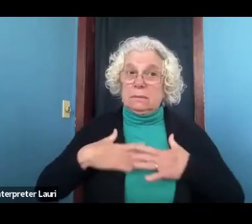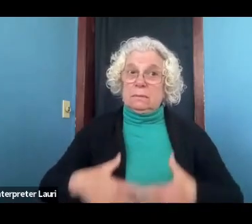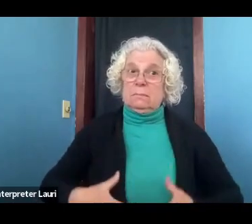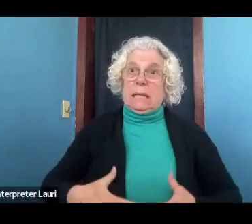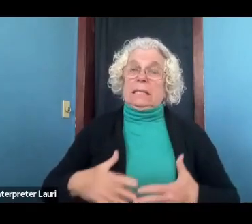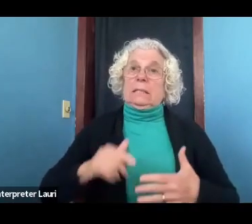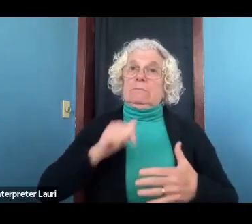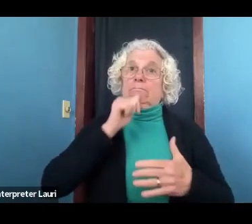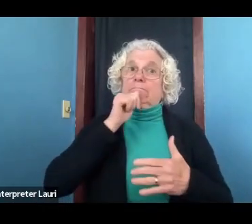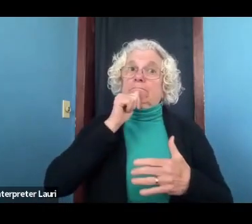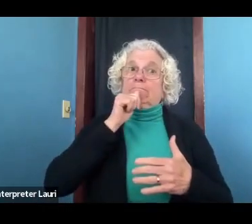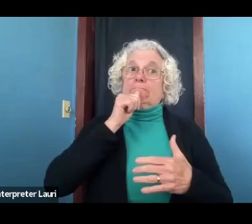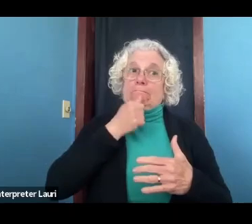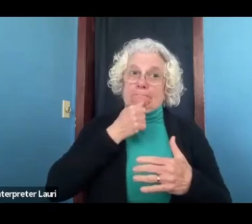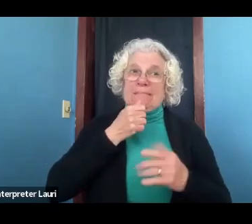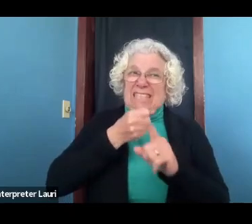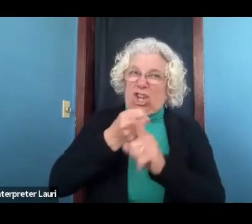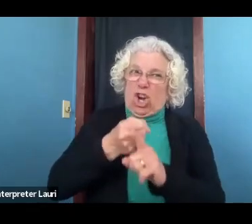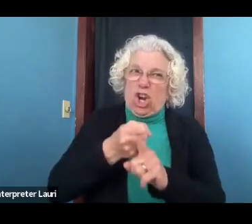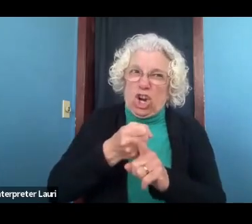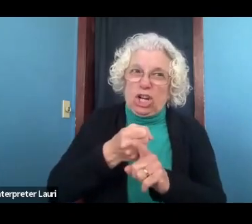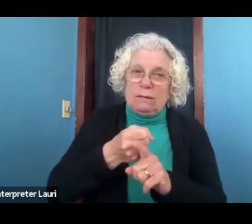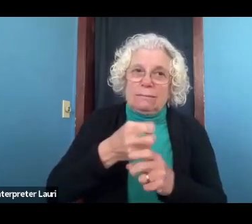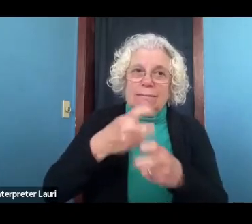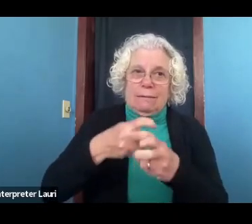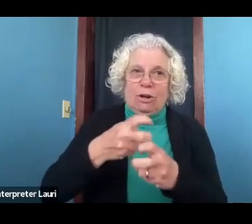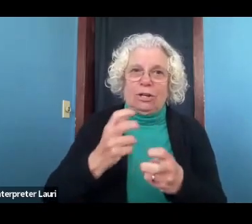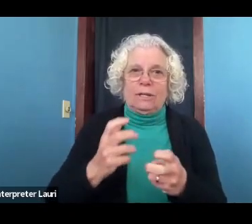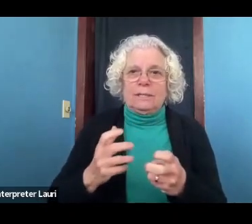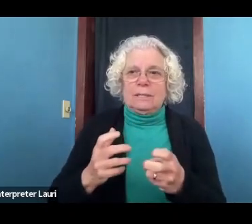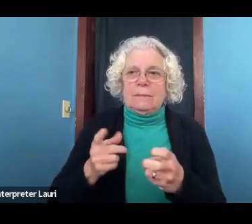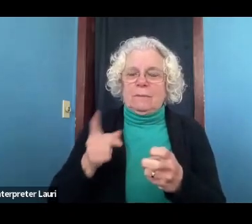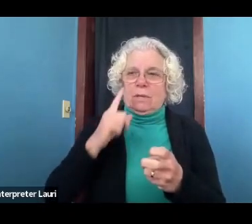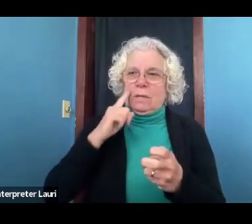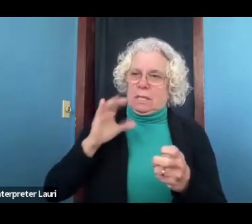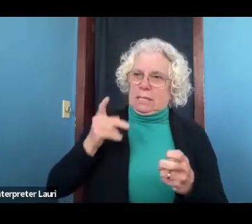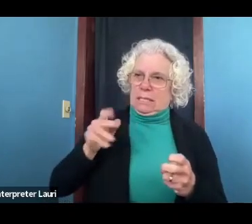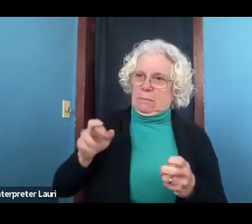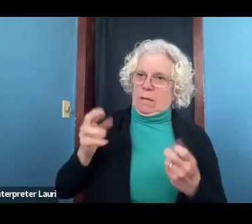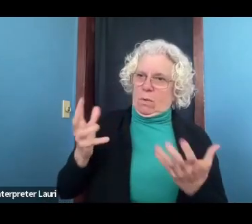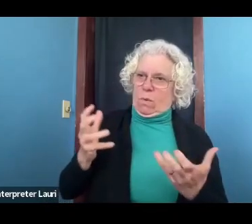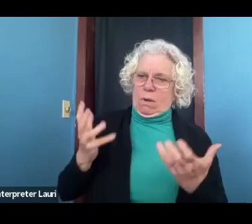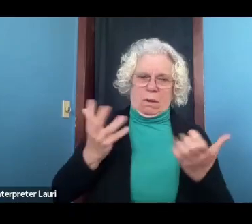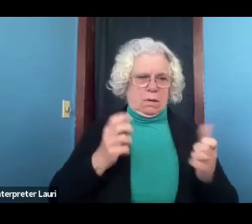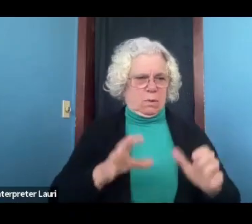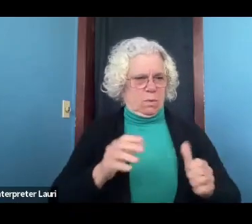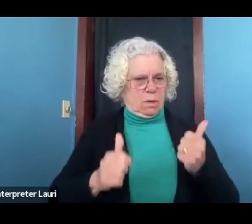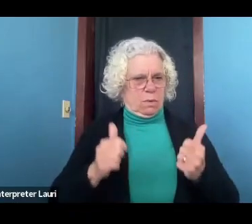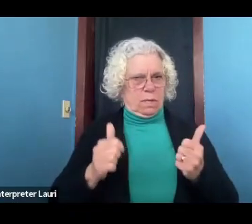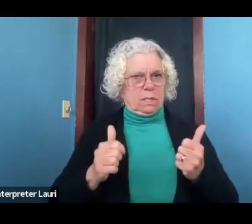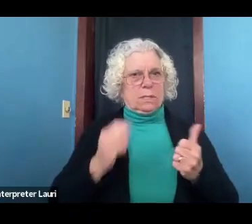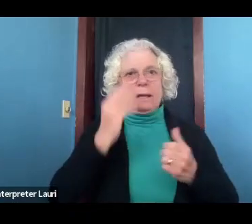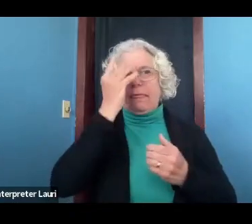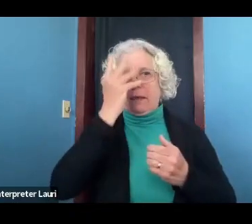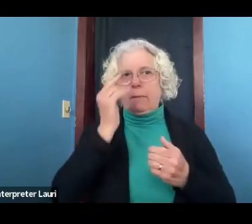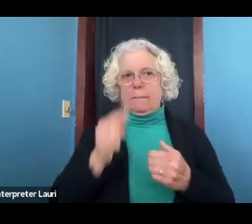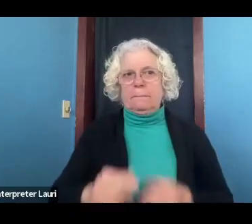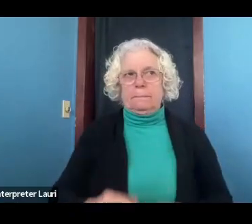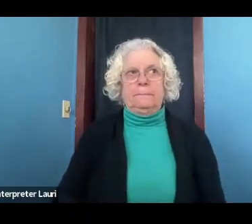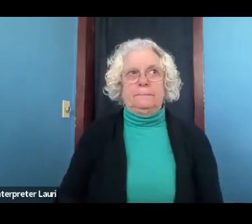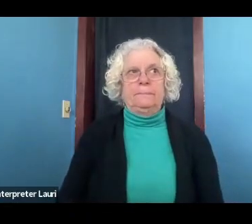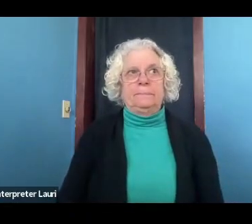and it's something that you should, if you have thoughts about whether you want it or not, you should put it in there because they're going to break